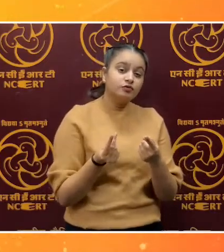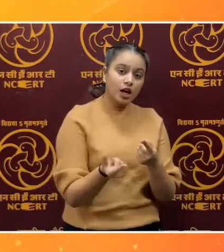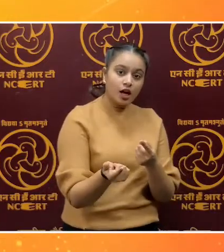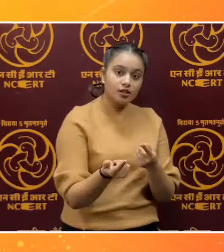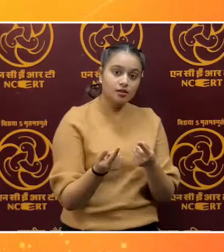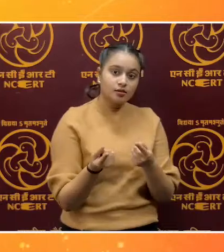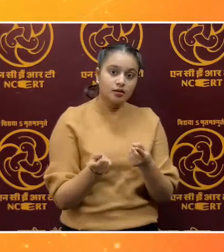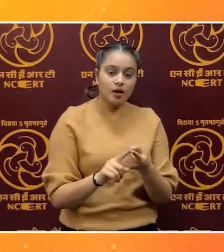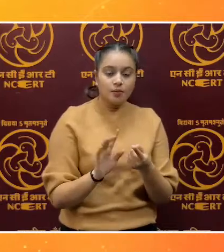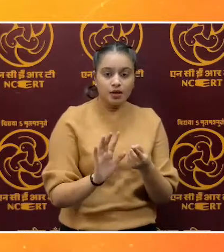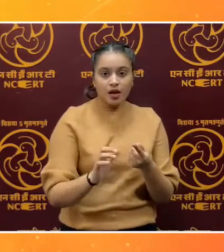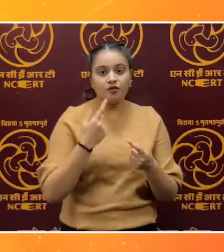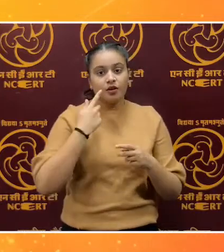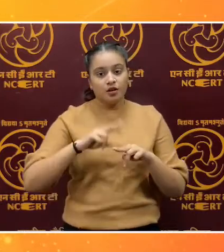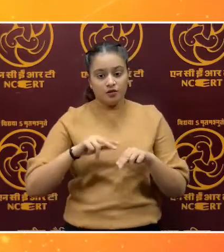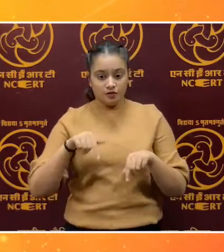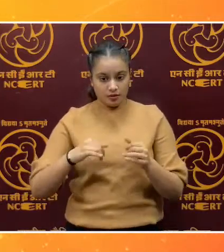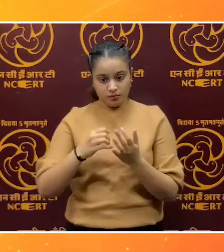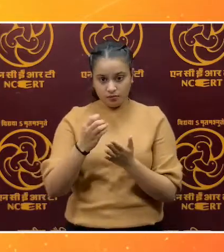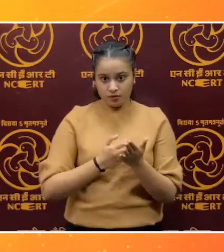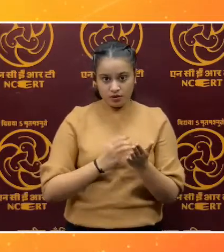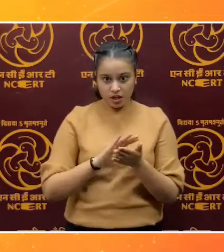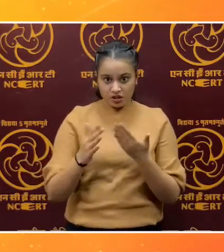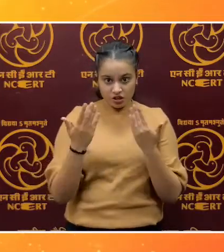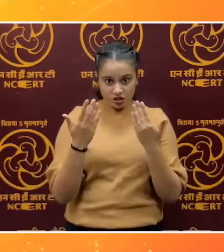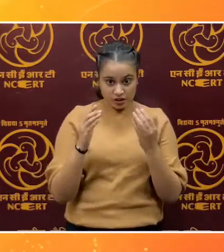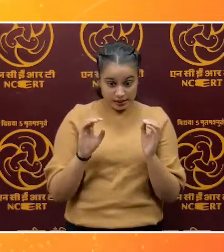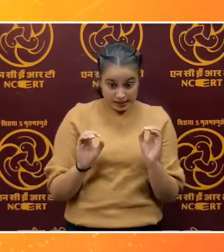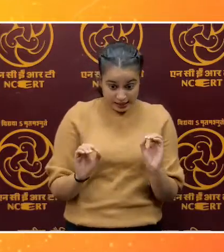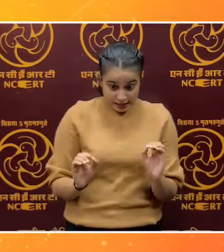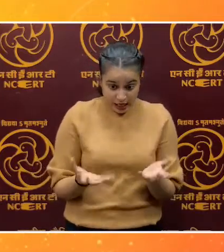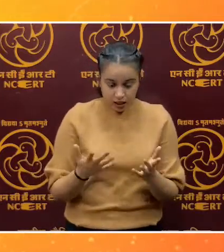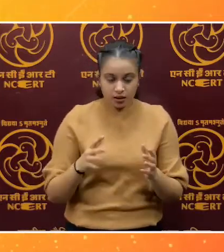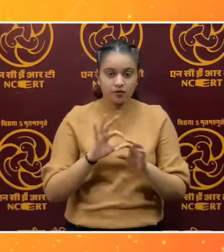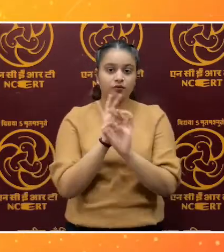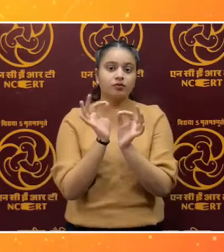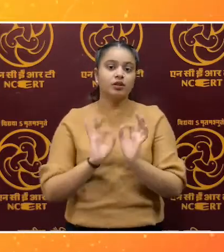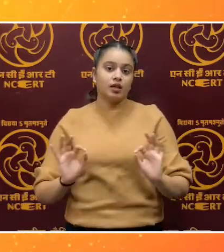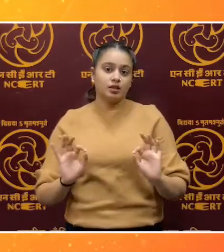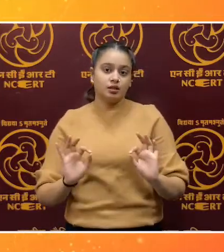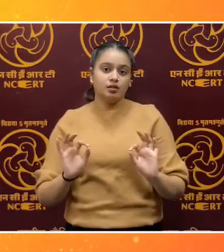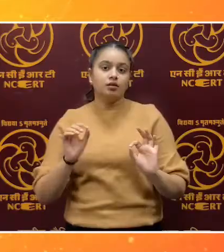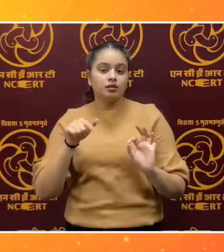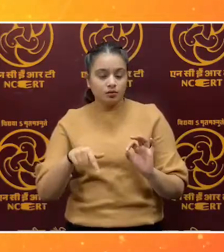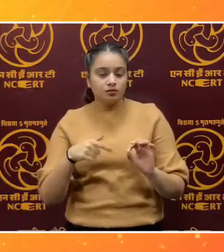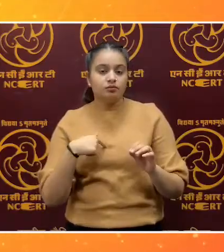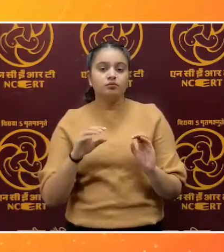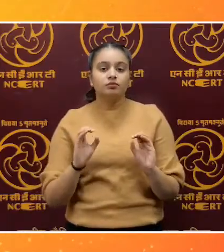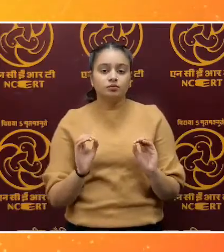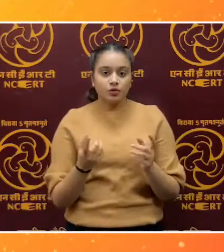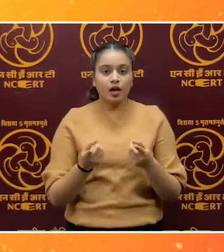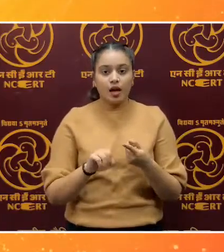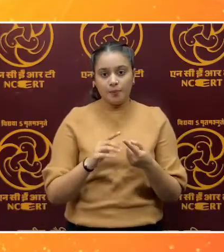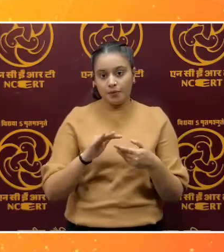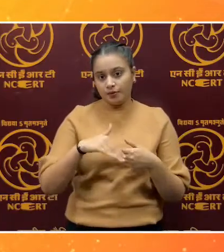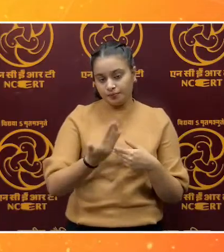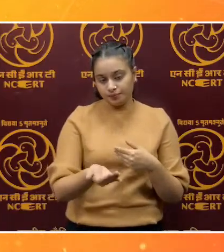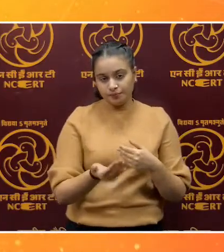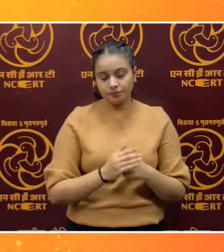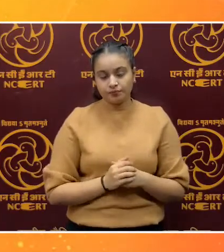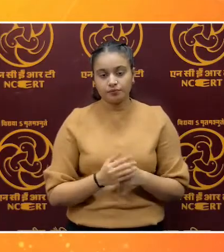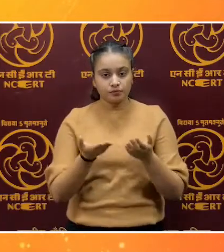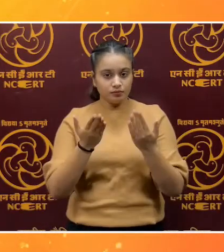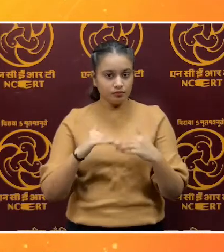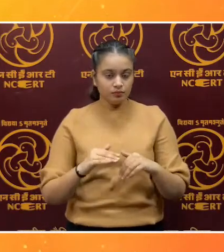immediately after this. That like when our session was about to start, we were ready that we are going to talk. So about to. Went away.